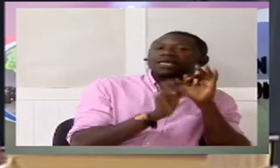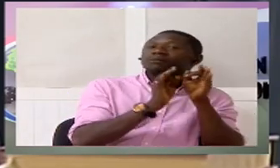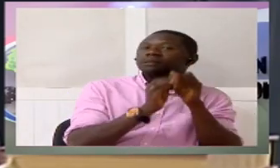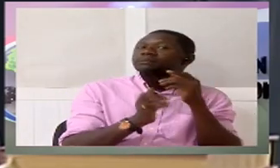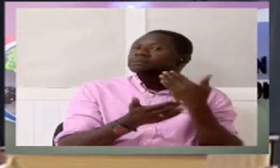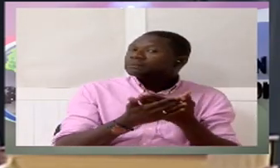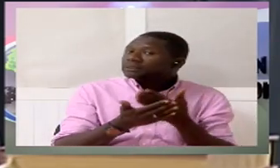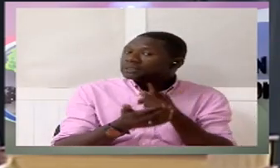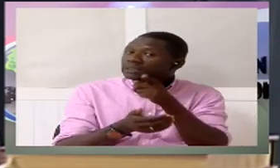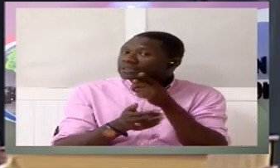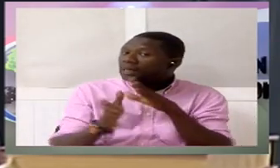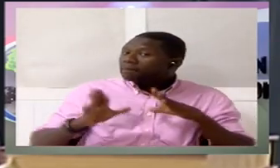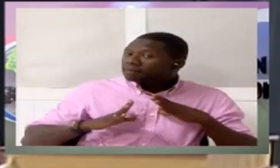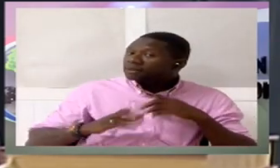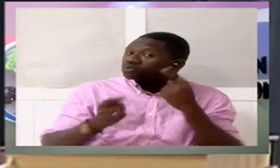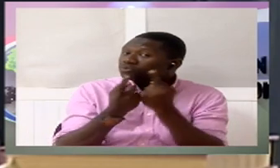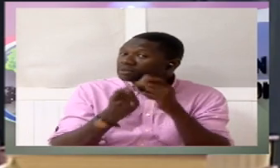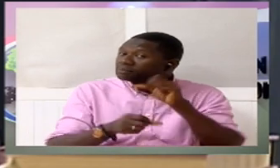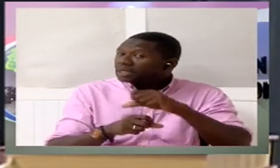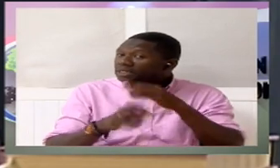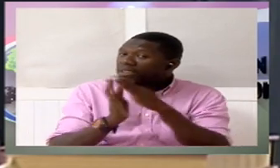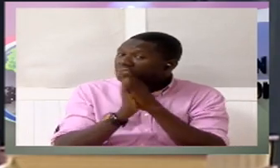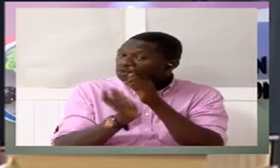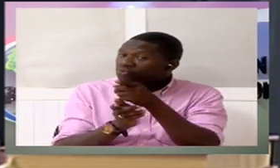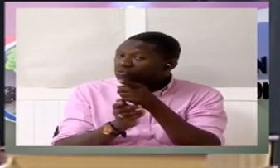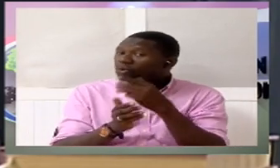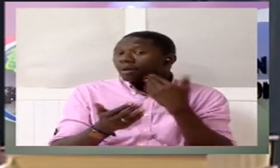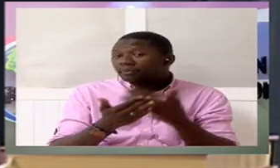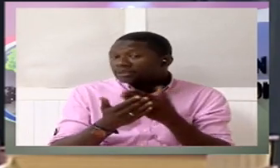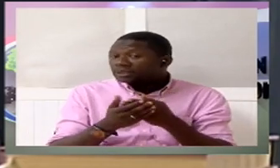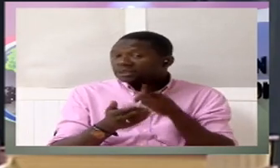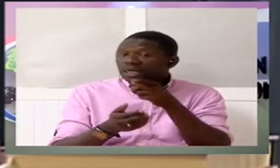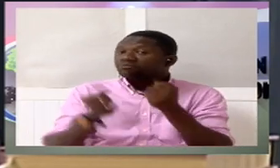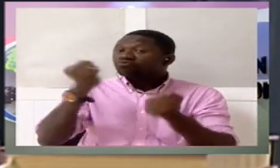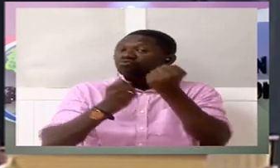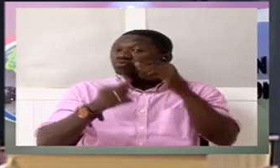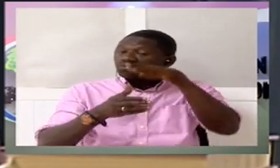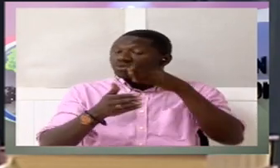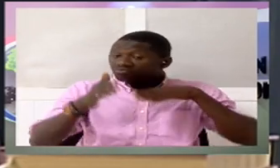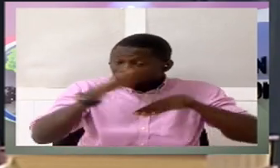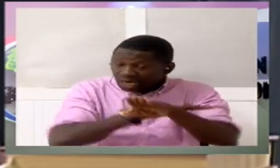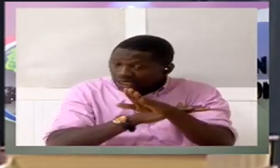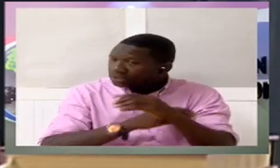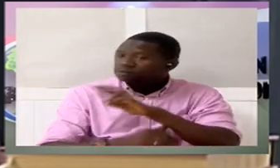bula motola and there was a vehicle which they were trying to convince baba to get into that vehicle but he ended up